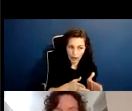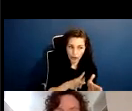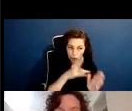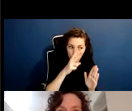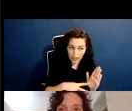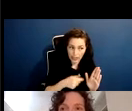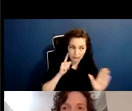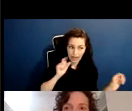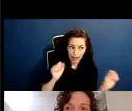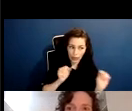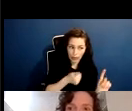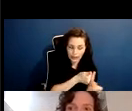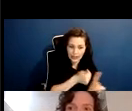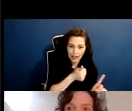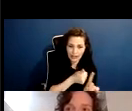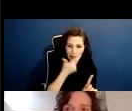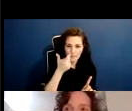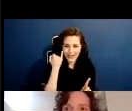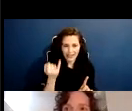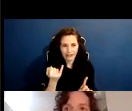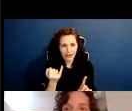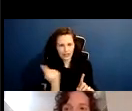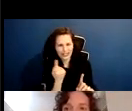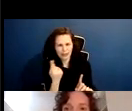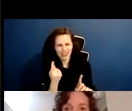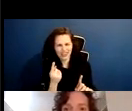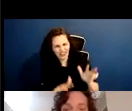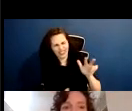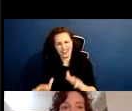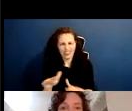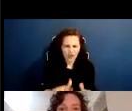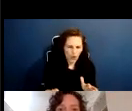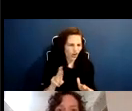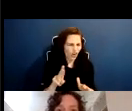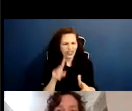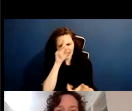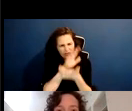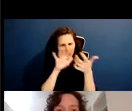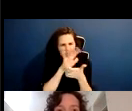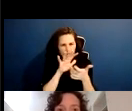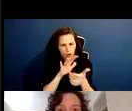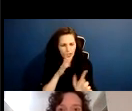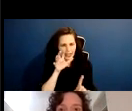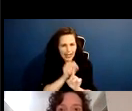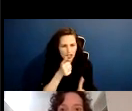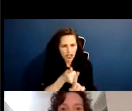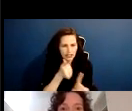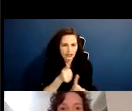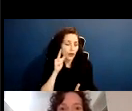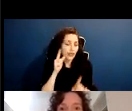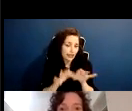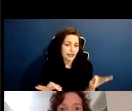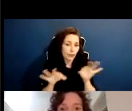are clunky or confusing as you're writing. But I think that this is so key to